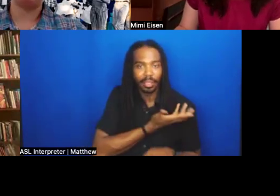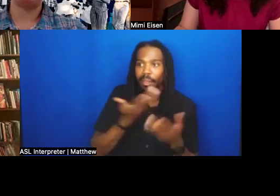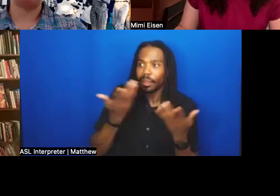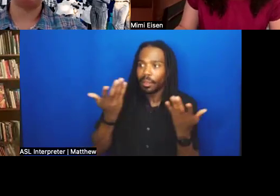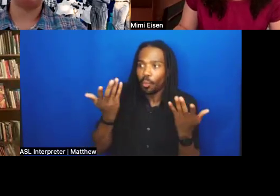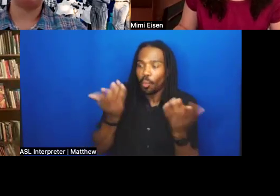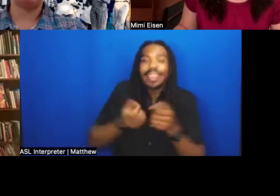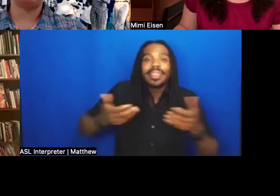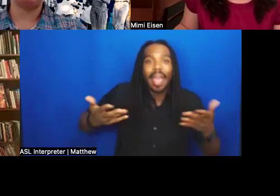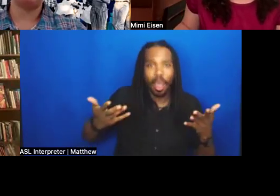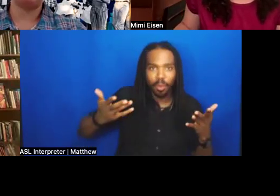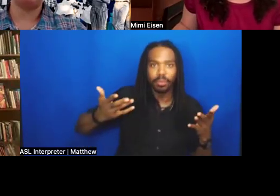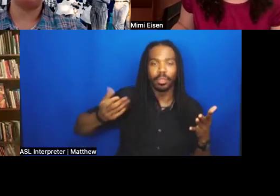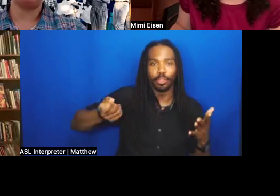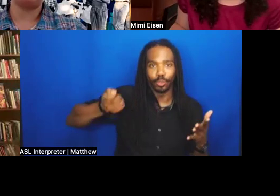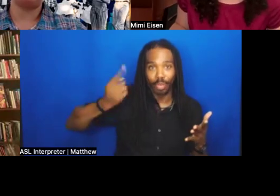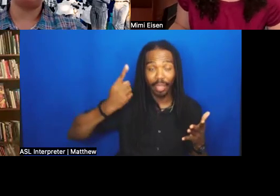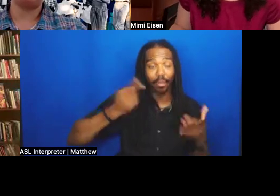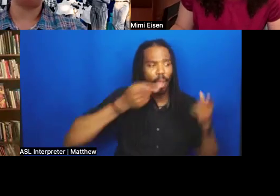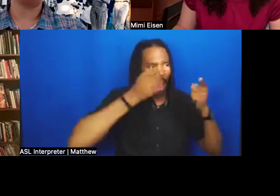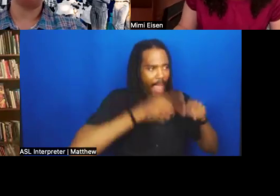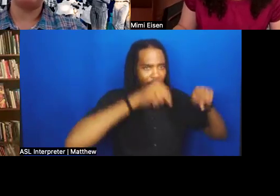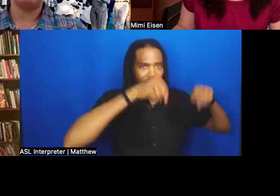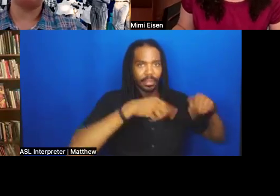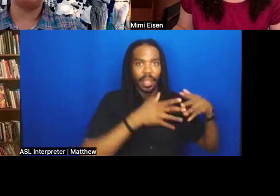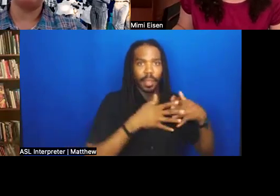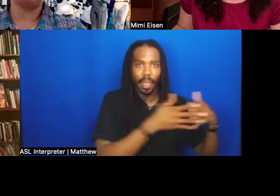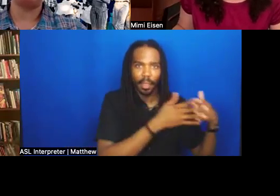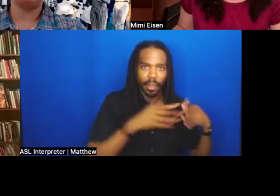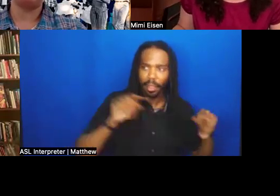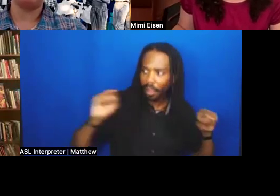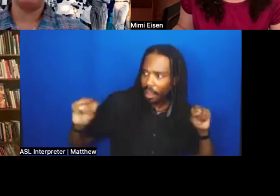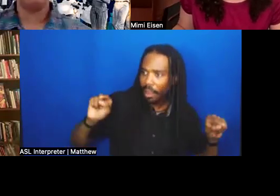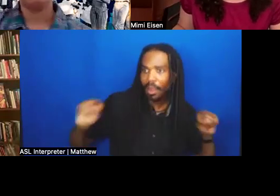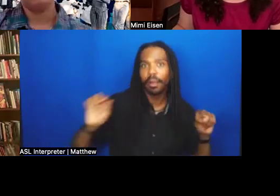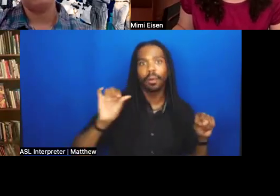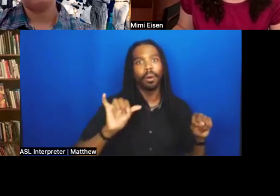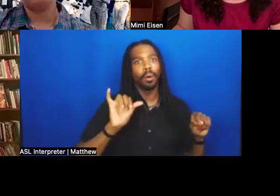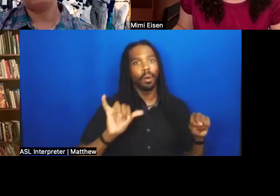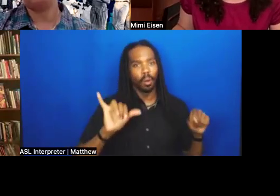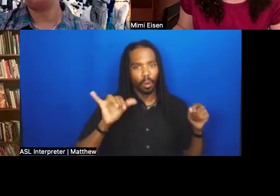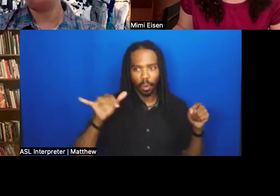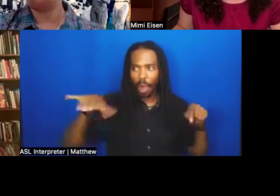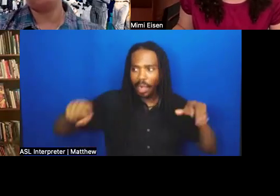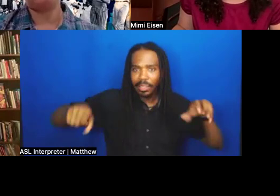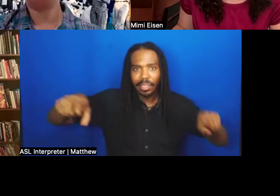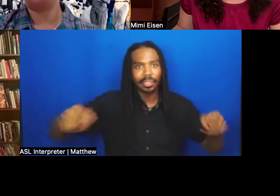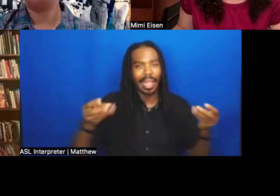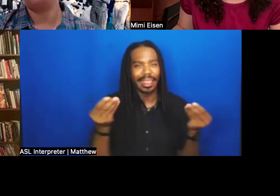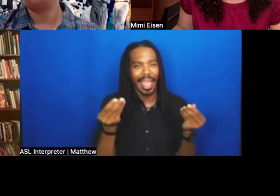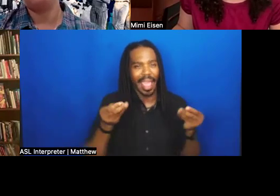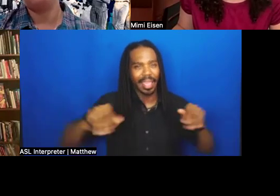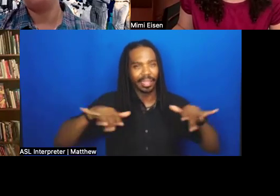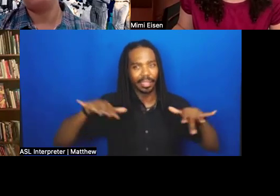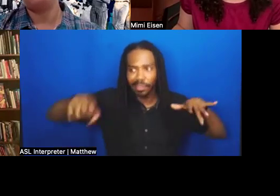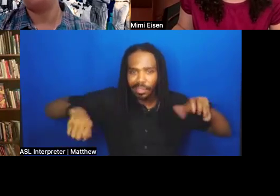without understanding the U.S. model for colonizing lands that has been rolled out